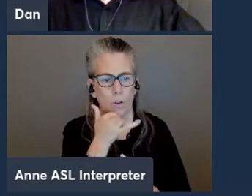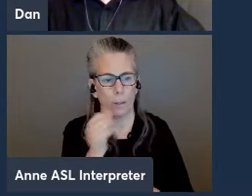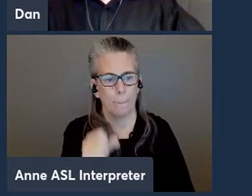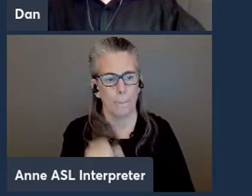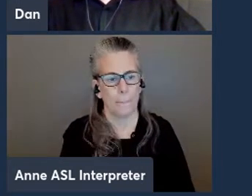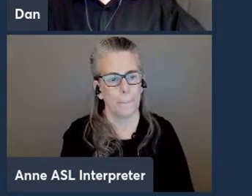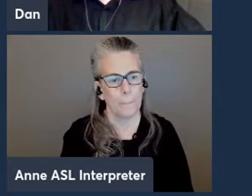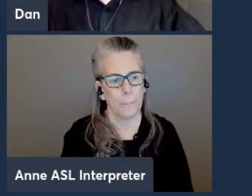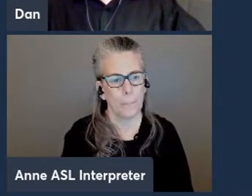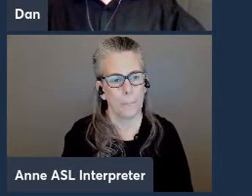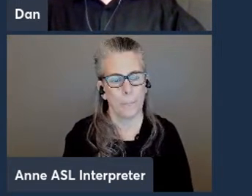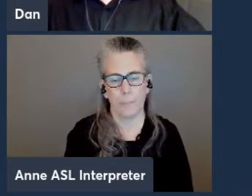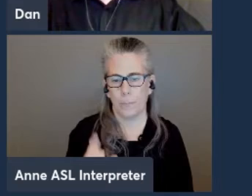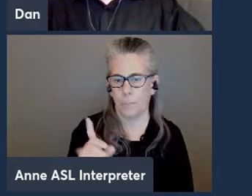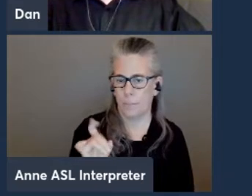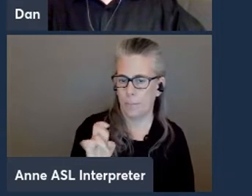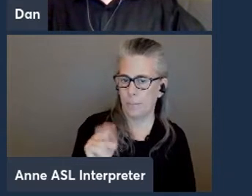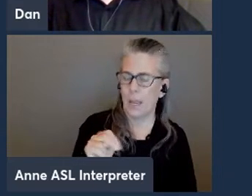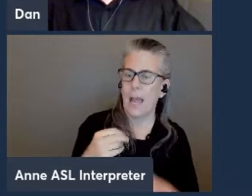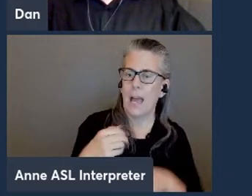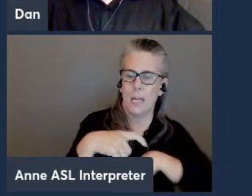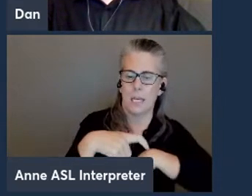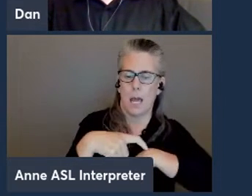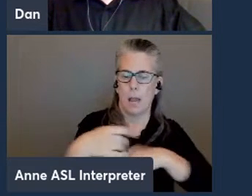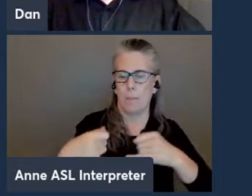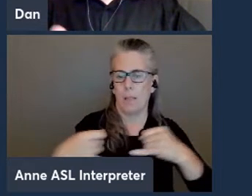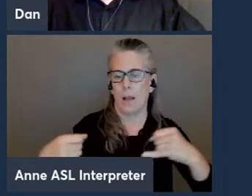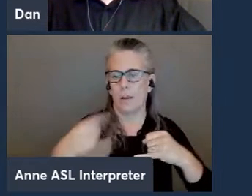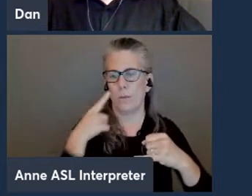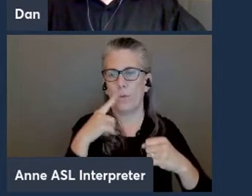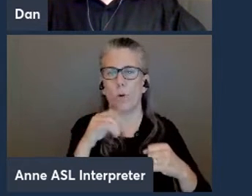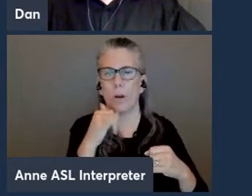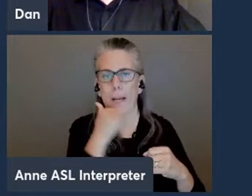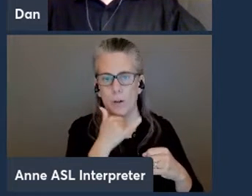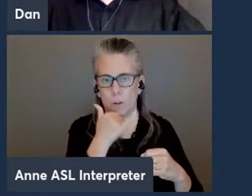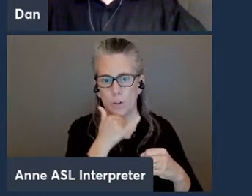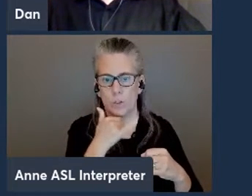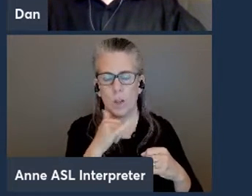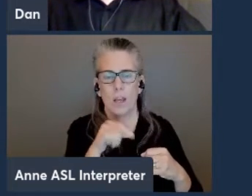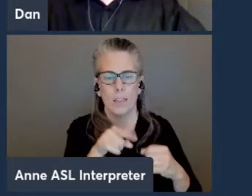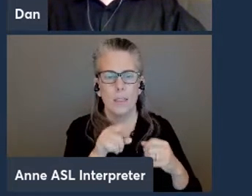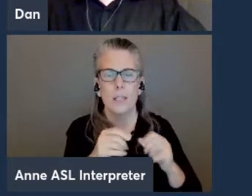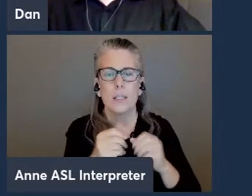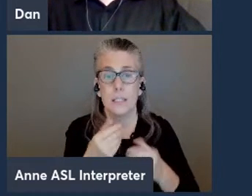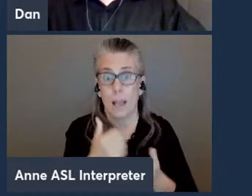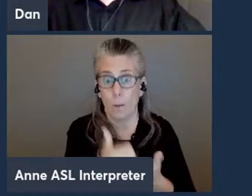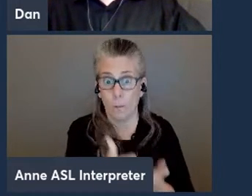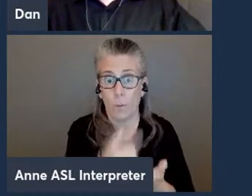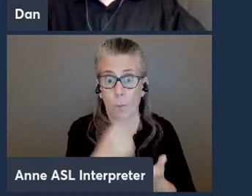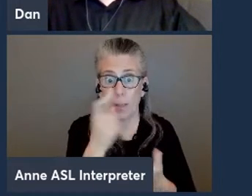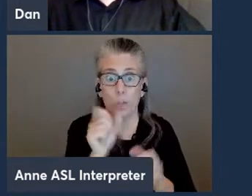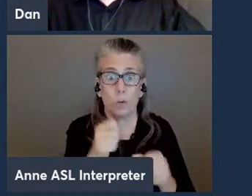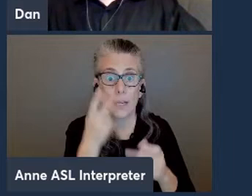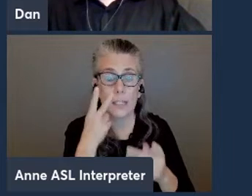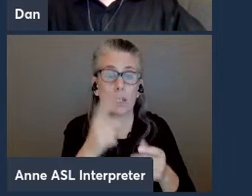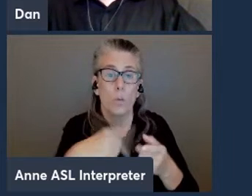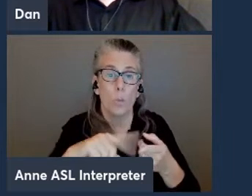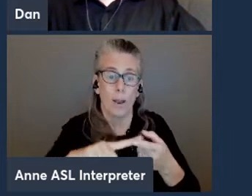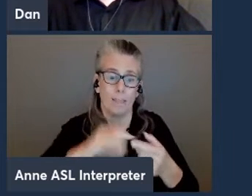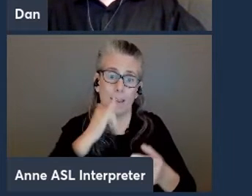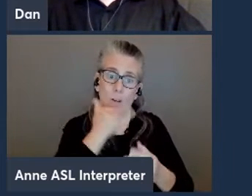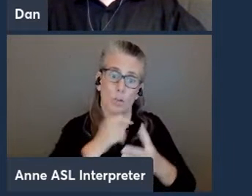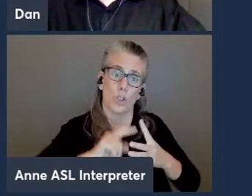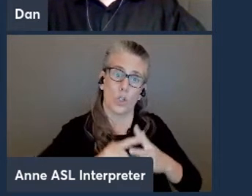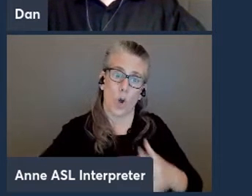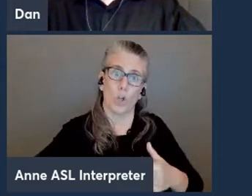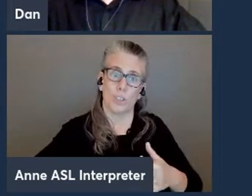And so we have a timeline of when the errors. This is really helpful for determining when an error actually started being seen, and I can immediately detect